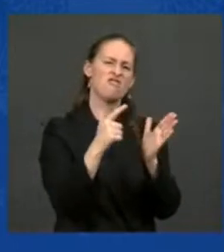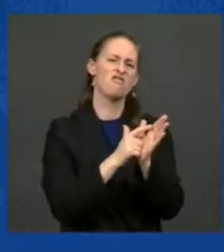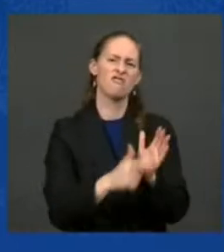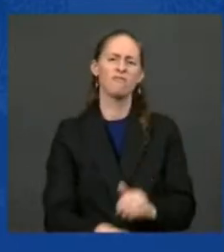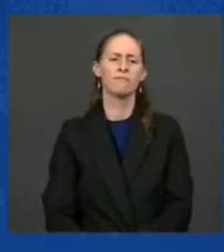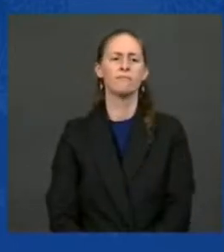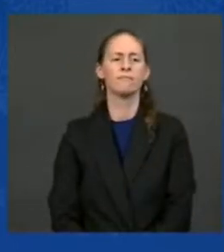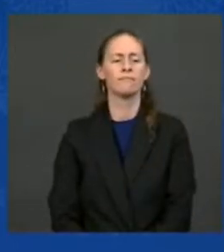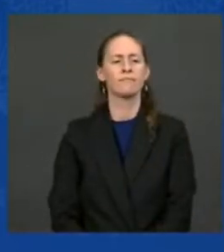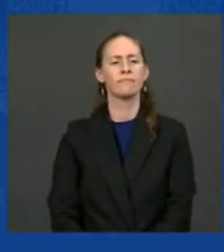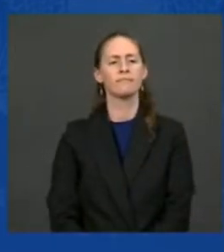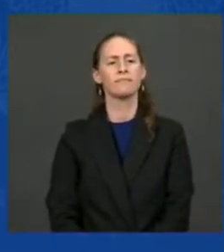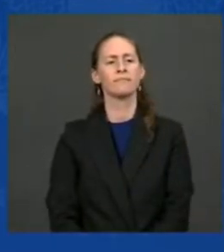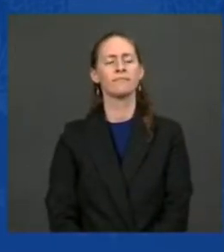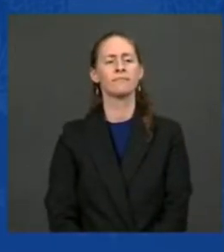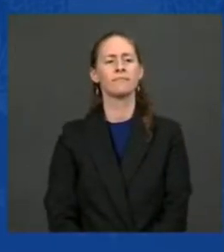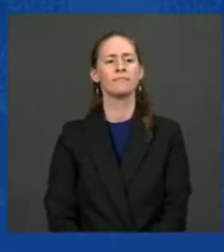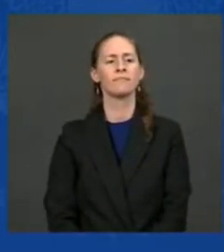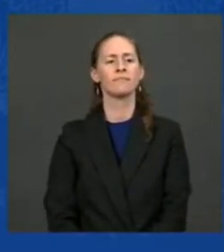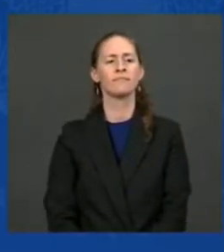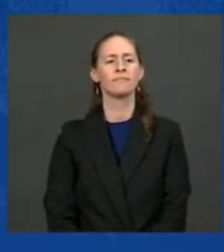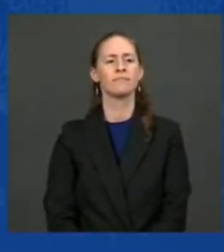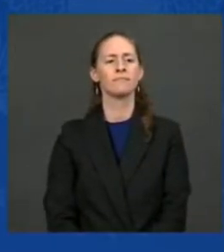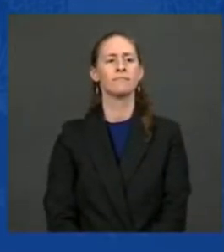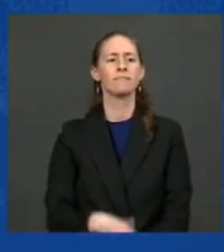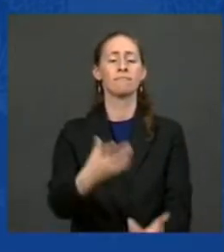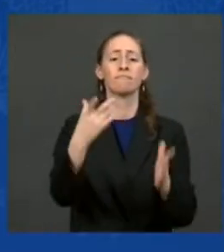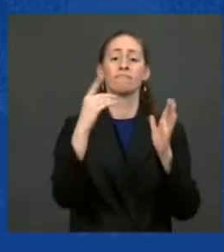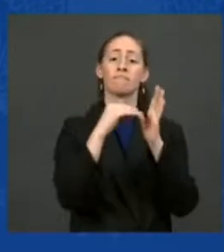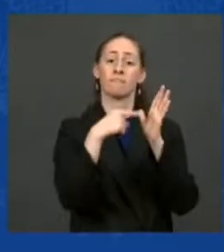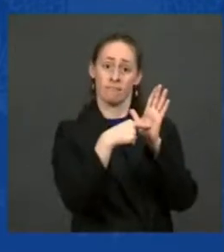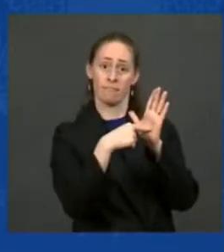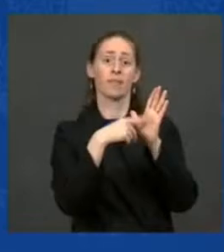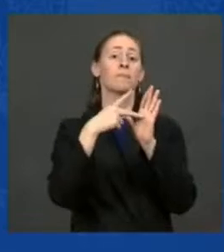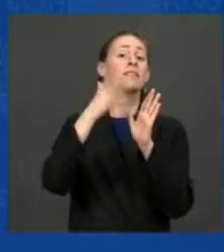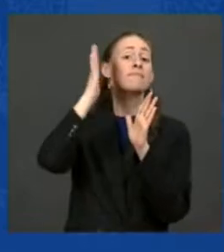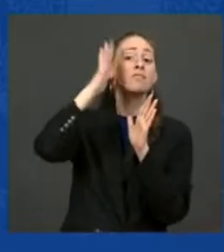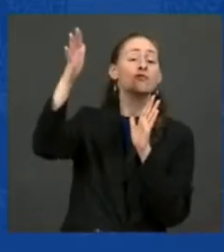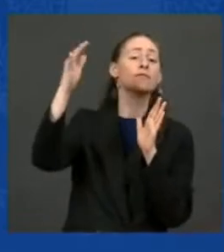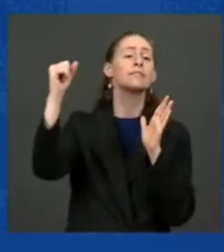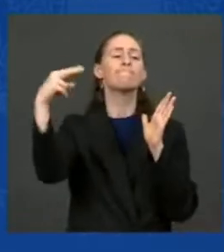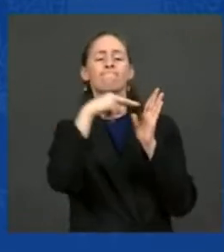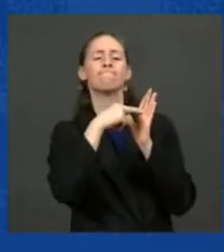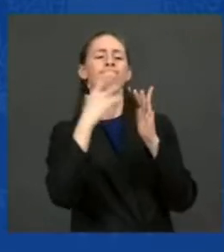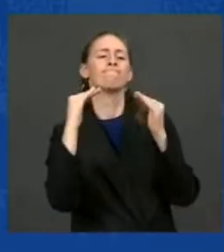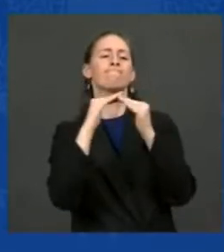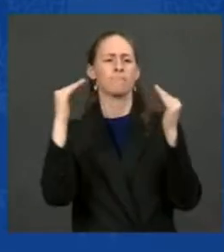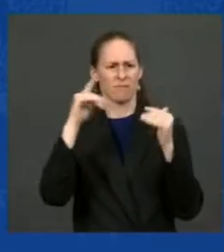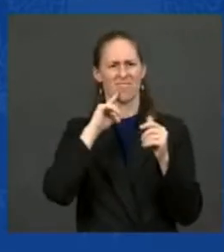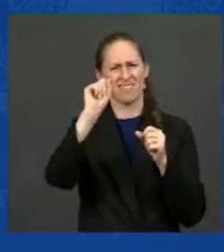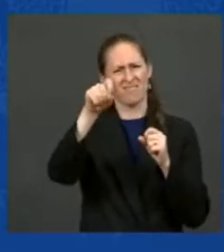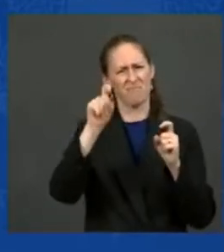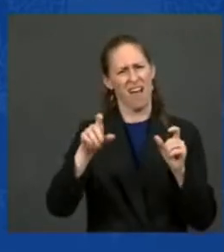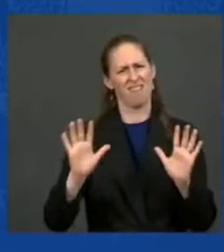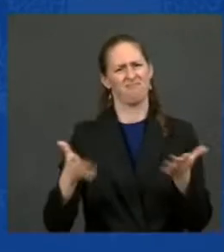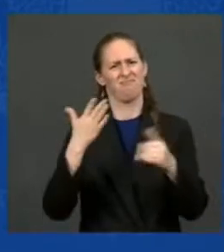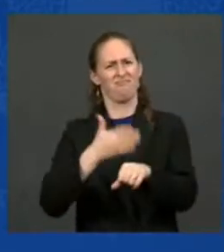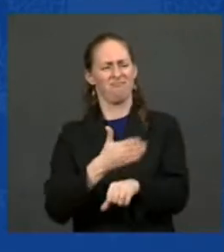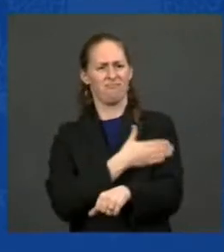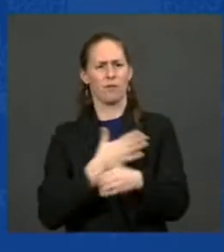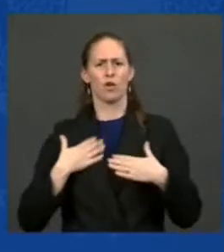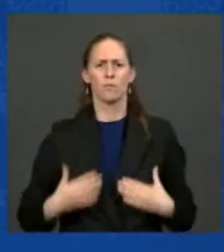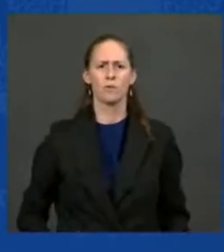marker for the future of justice, uplifted the importance of human rights in international